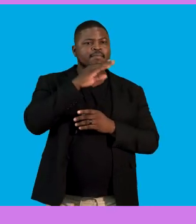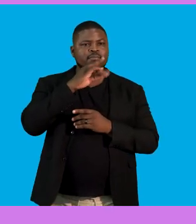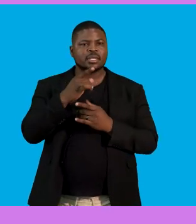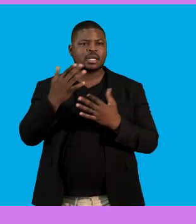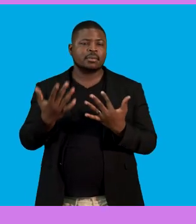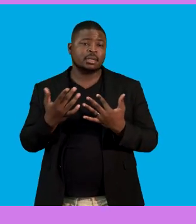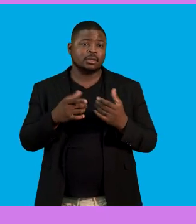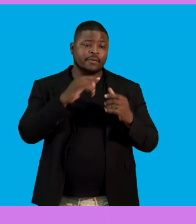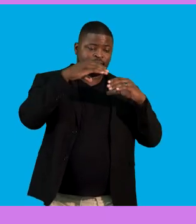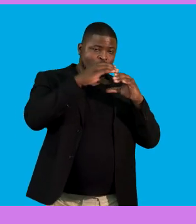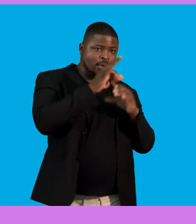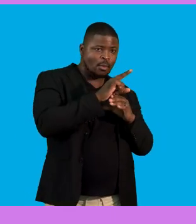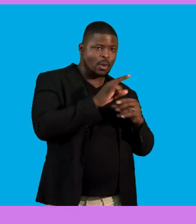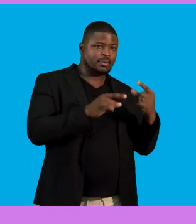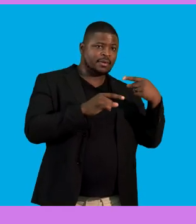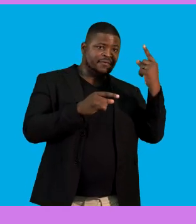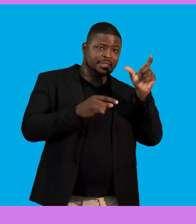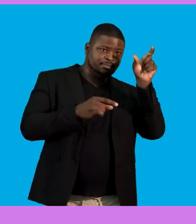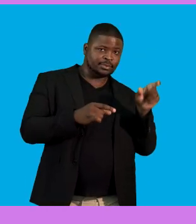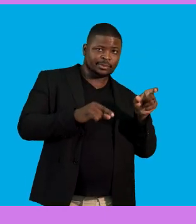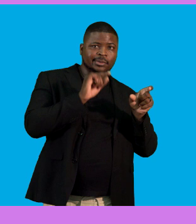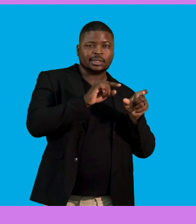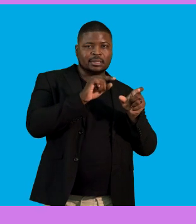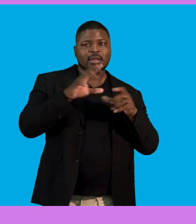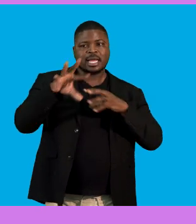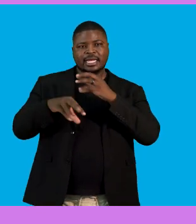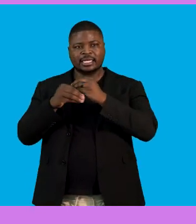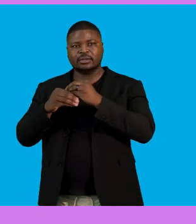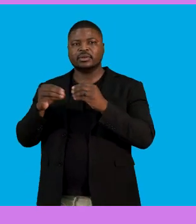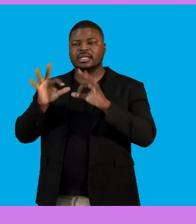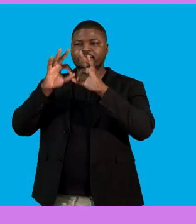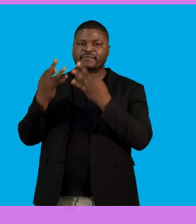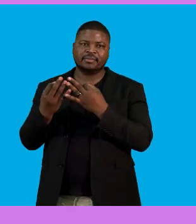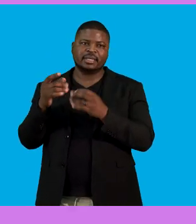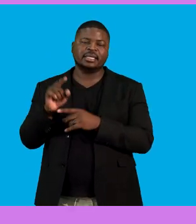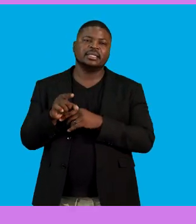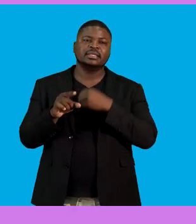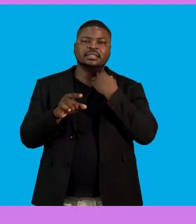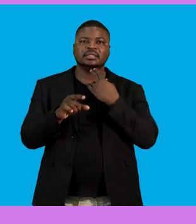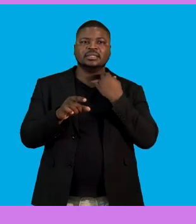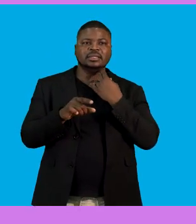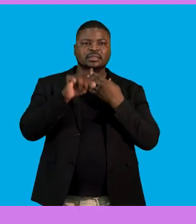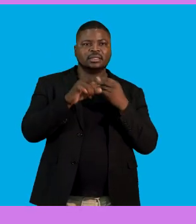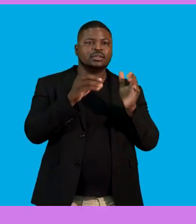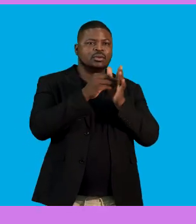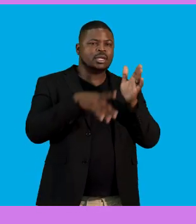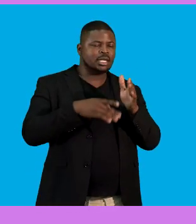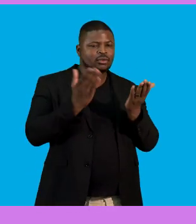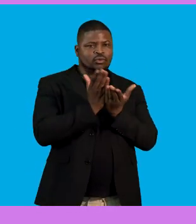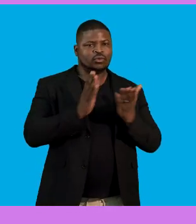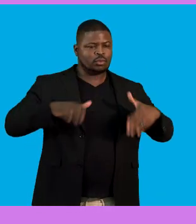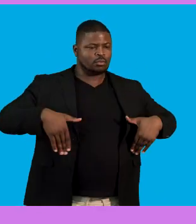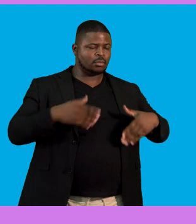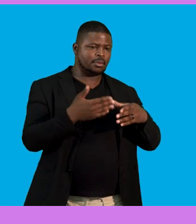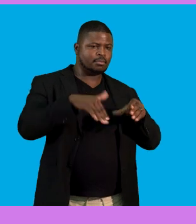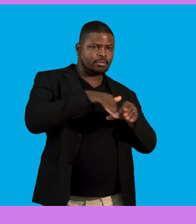not yet in school, it means we are looking at this parameter added to the family. So we are adding two children to the family that are not yet in